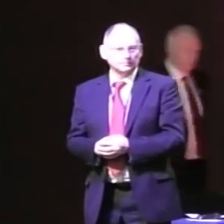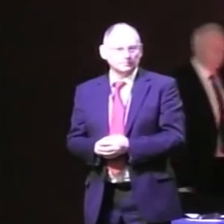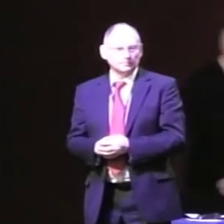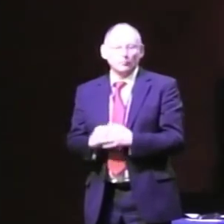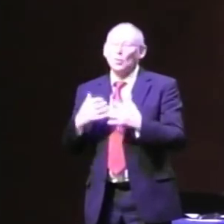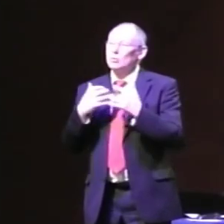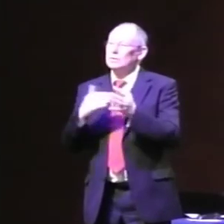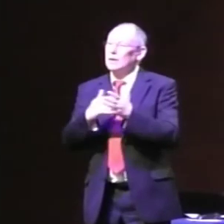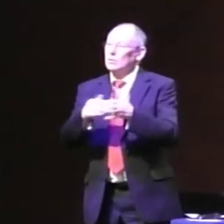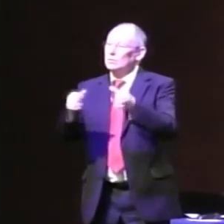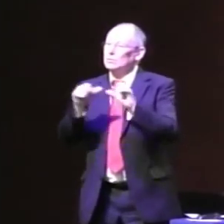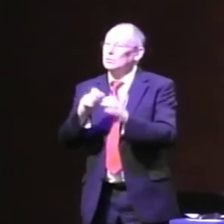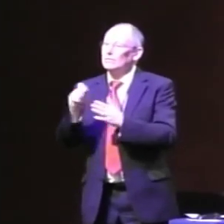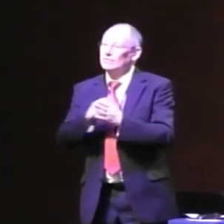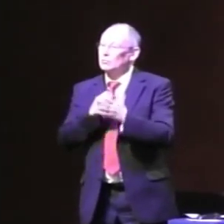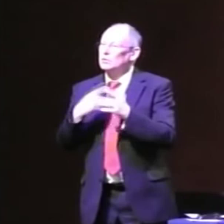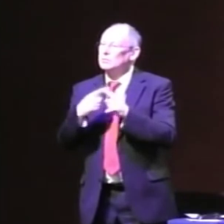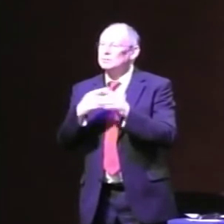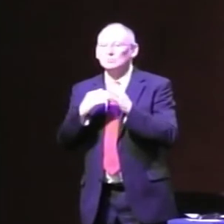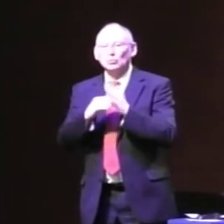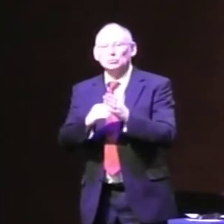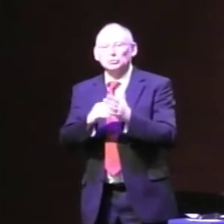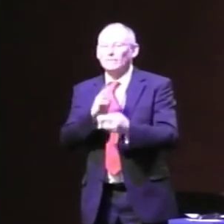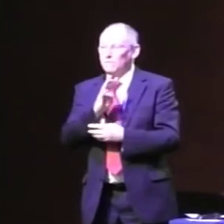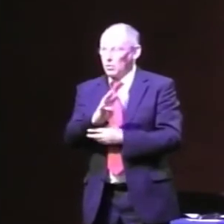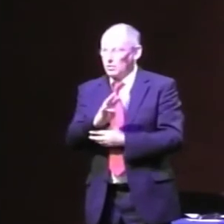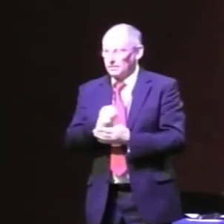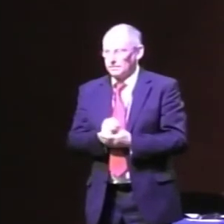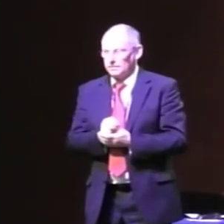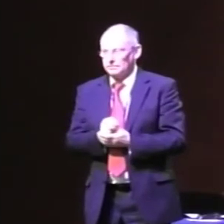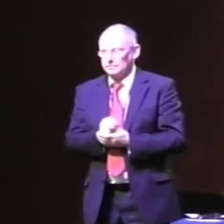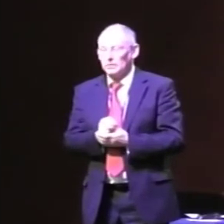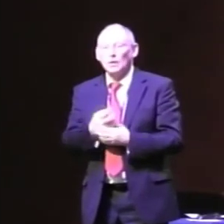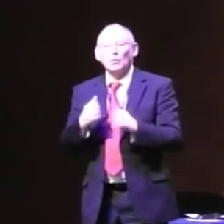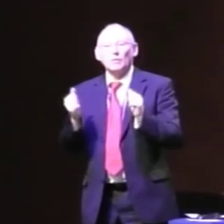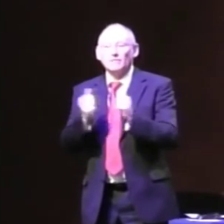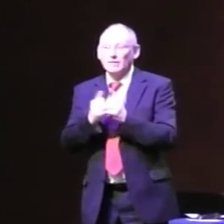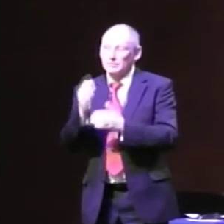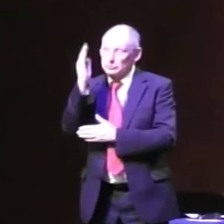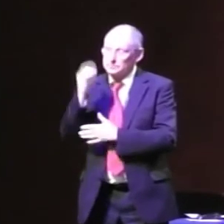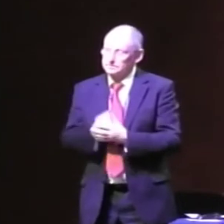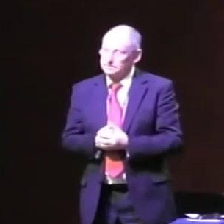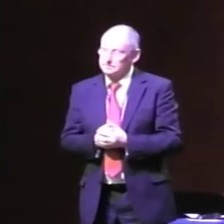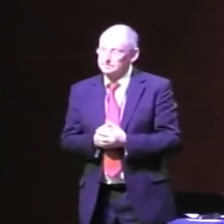Congress will now move to the vote on emergency motion 4. All those in favour, please show.